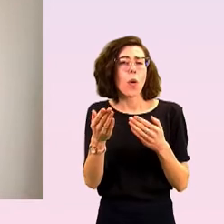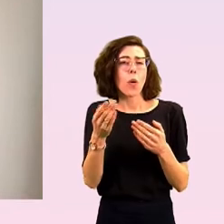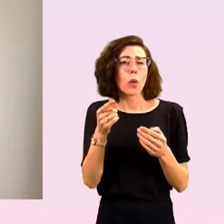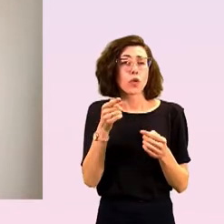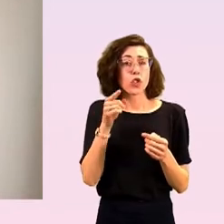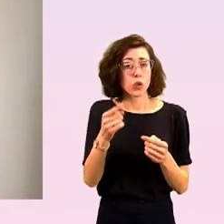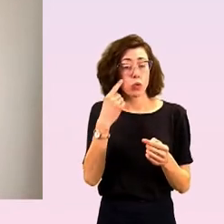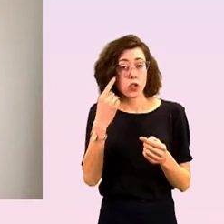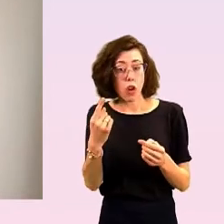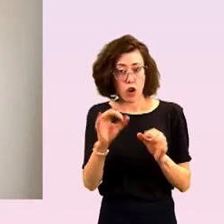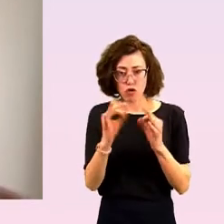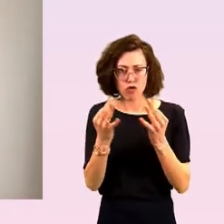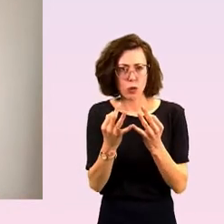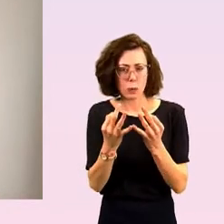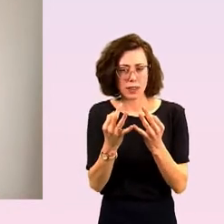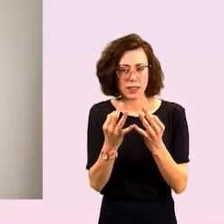groups